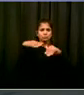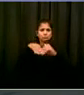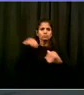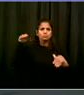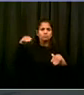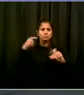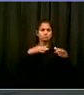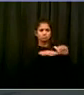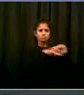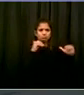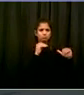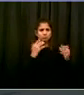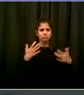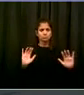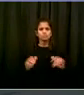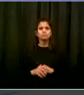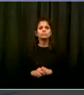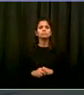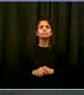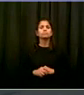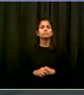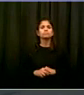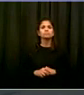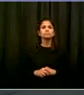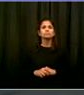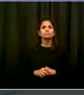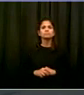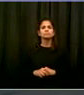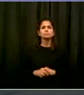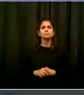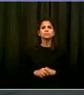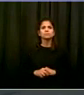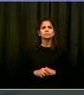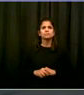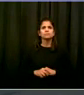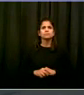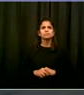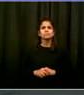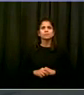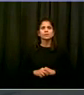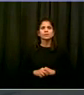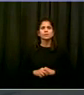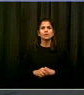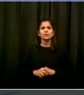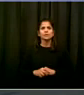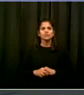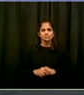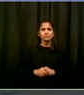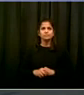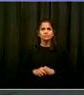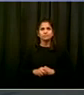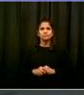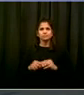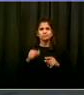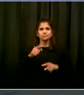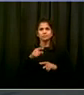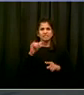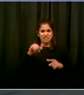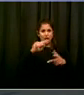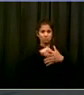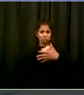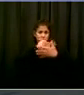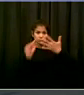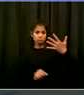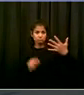And houses of worship will be allowed to have 25% maximum occupancy and a maximum